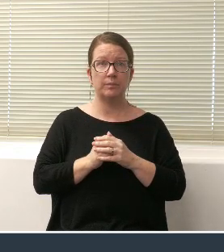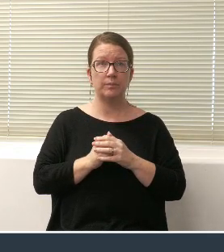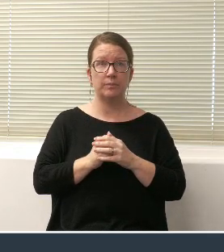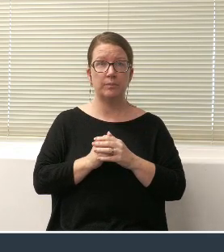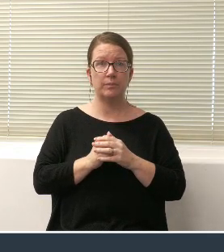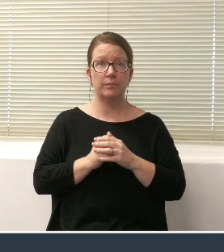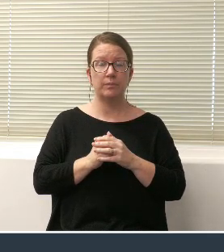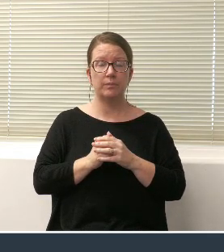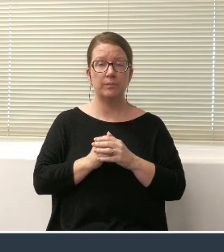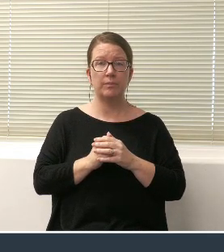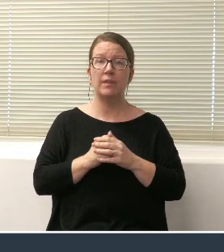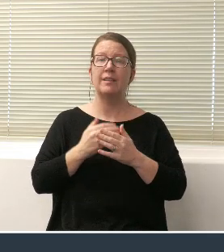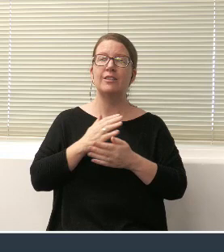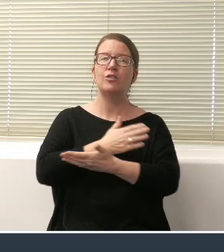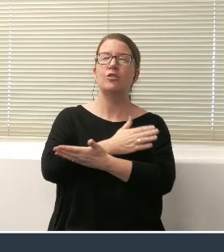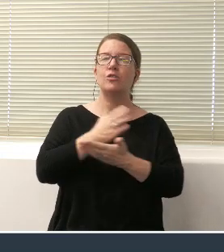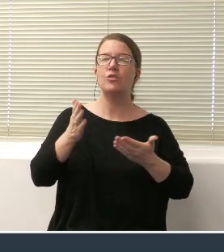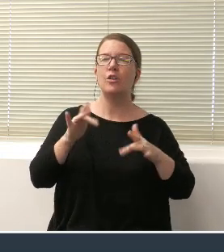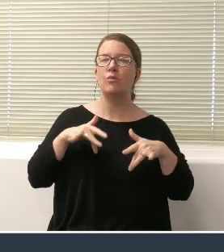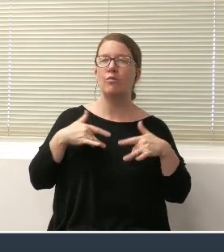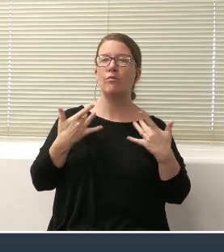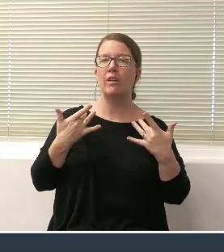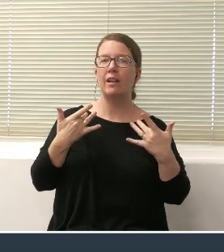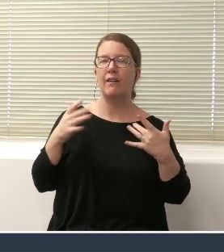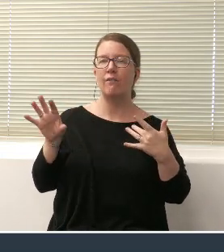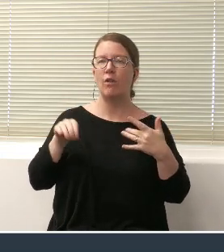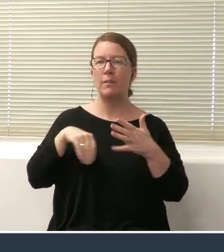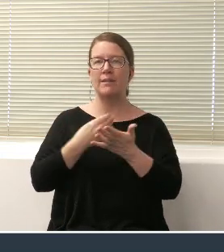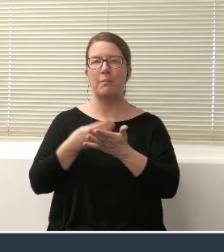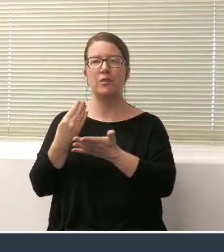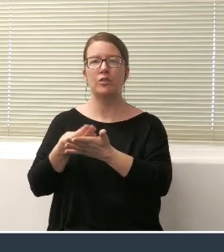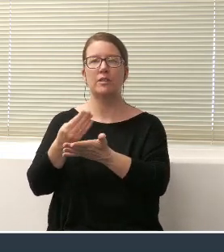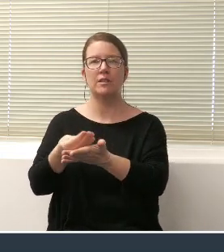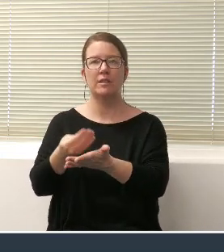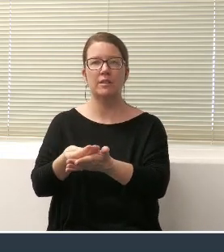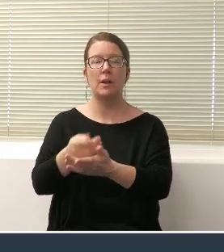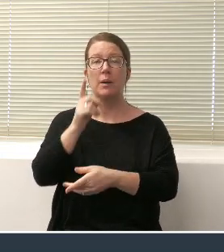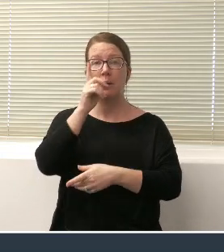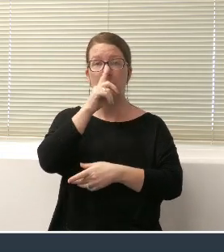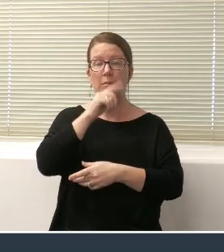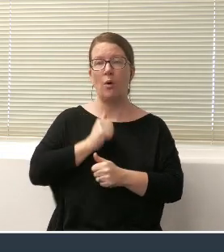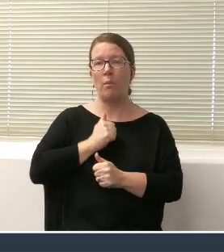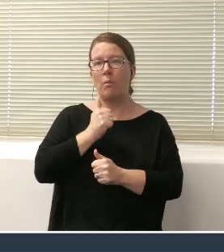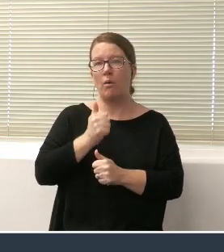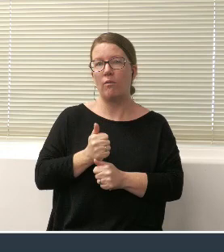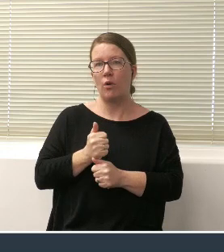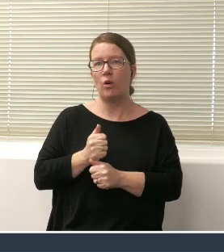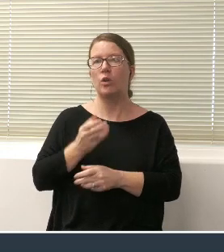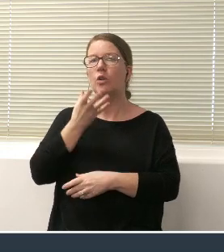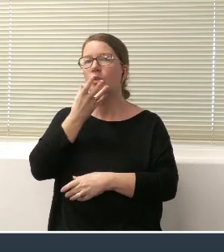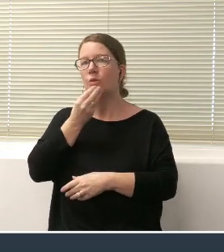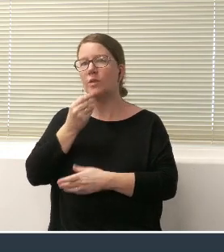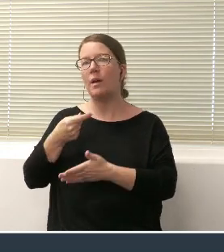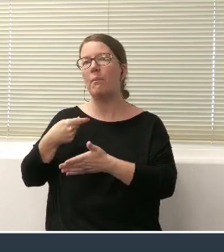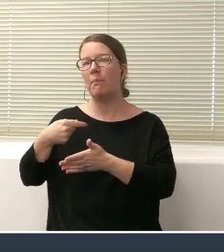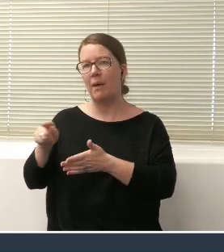Mayor, thank you. Yeah, the general feeling from the submissions that we were getting was that people do prefer, in general, user pays because